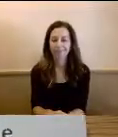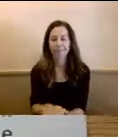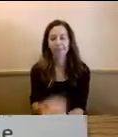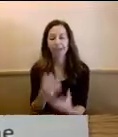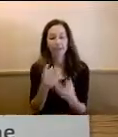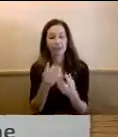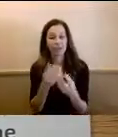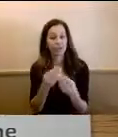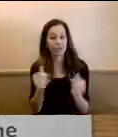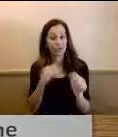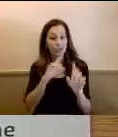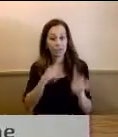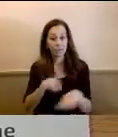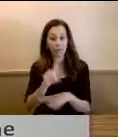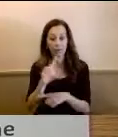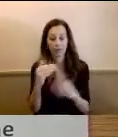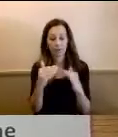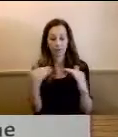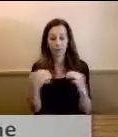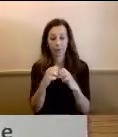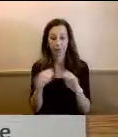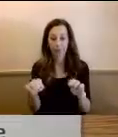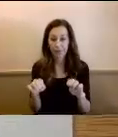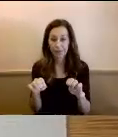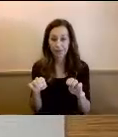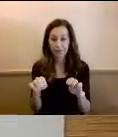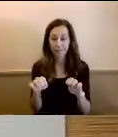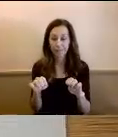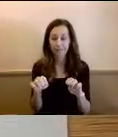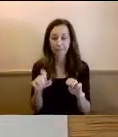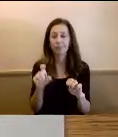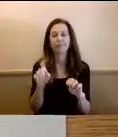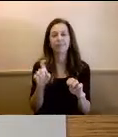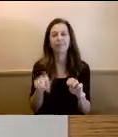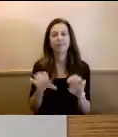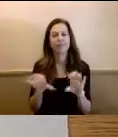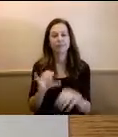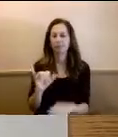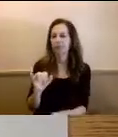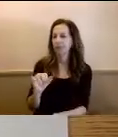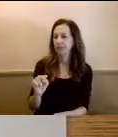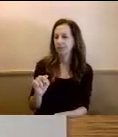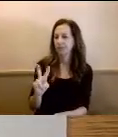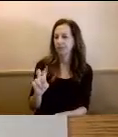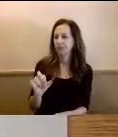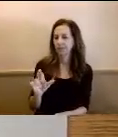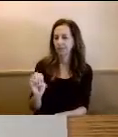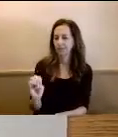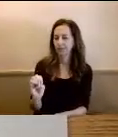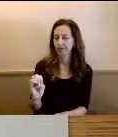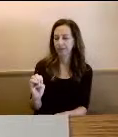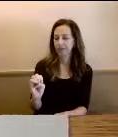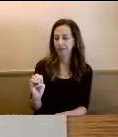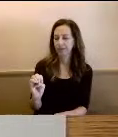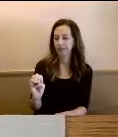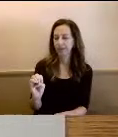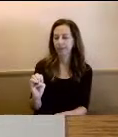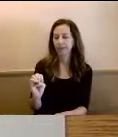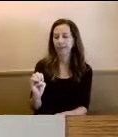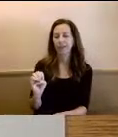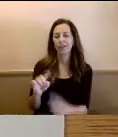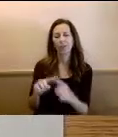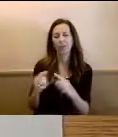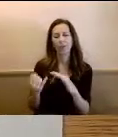To solve a one-step equation, we have to perform the inverse operations to move terms